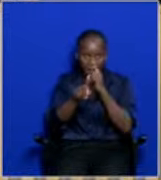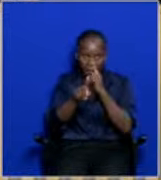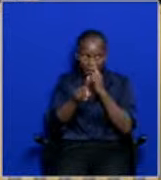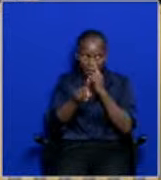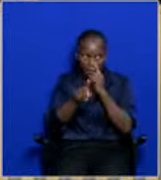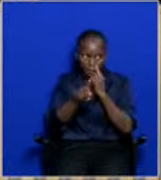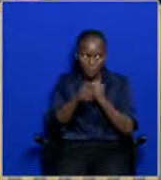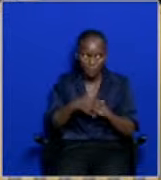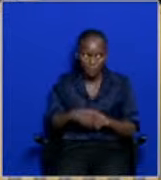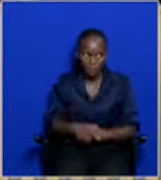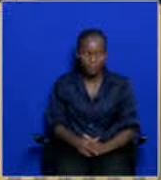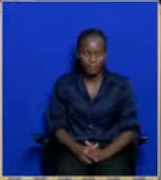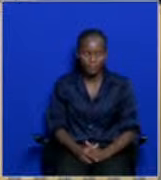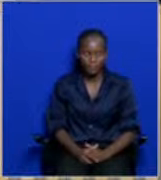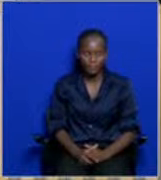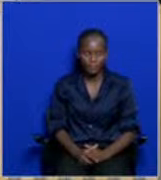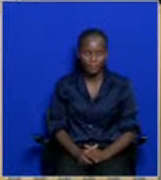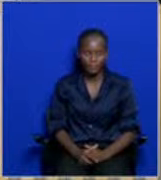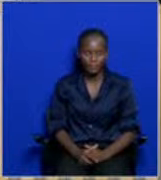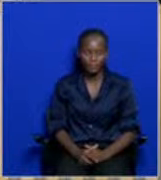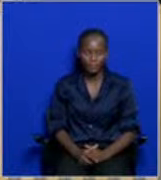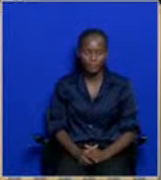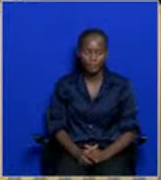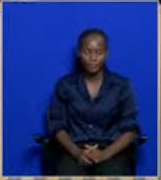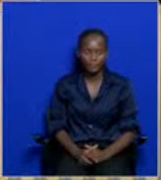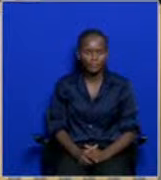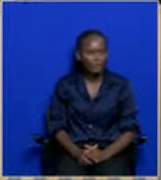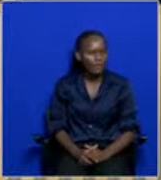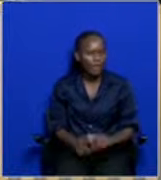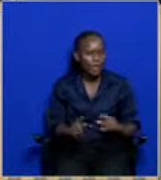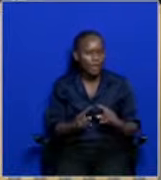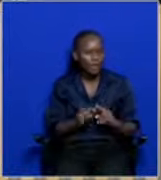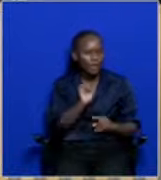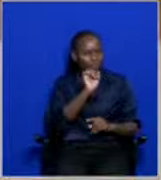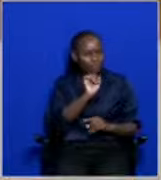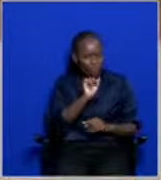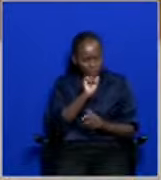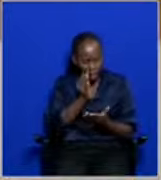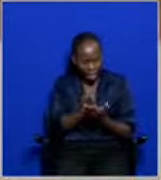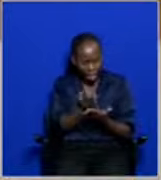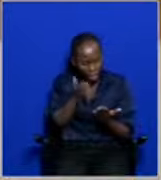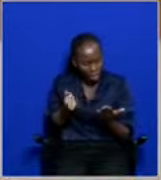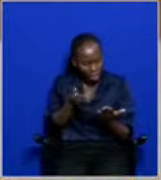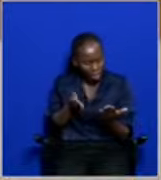But I'm looking at your file, your TLM5,